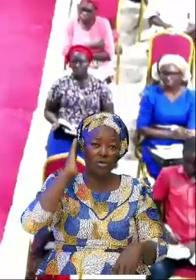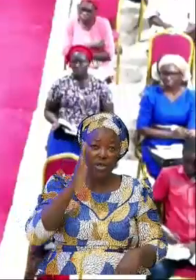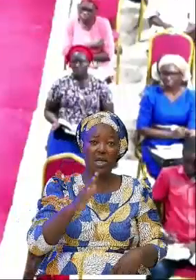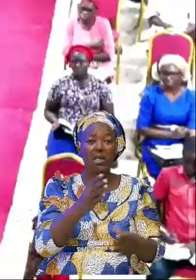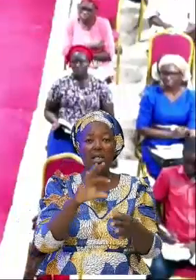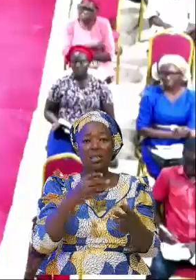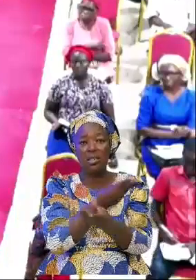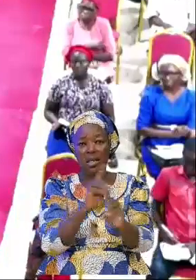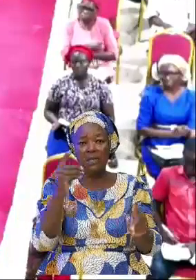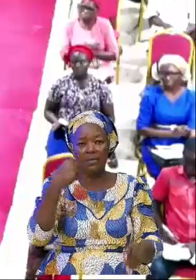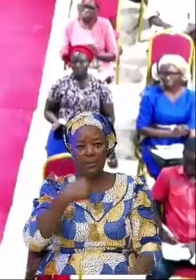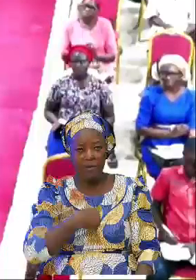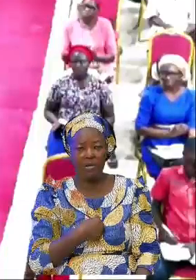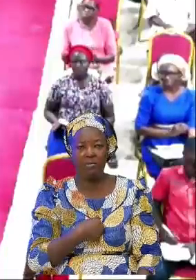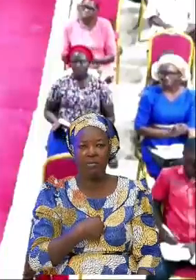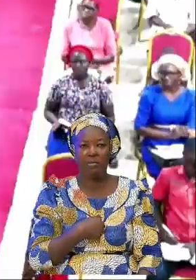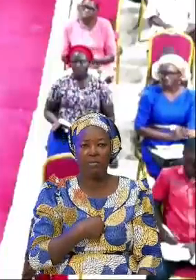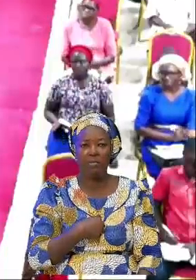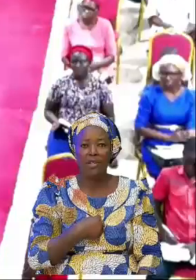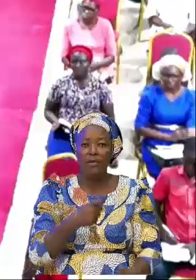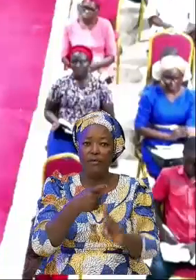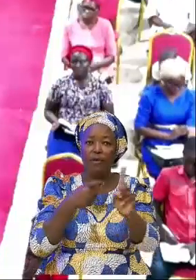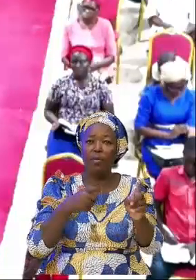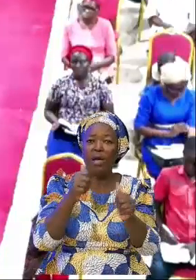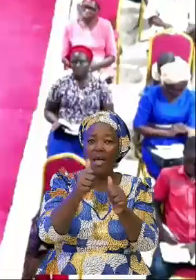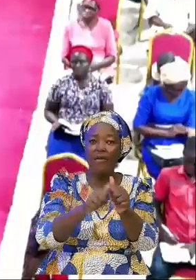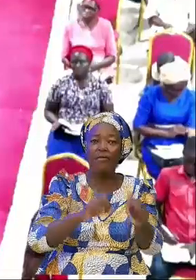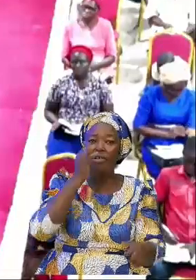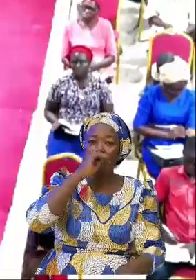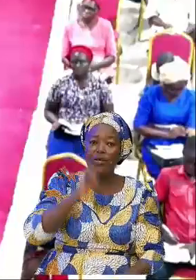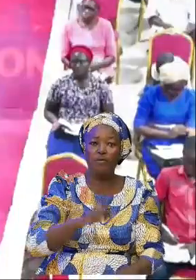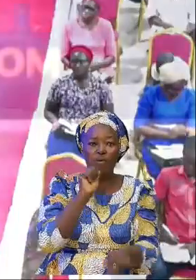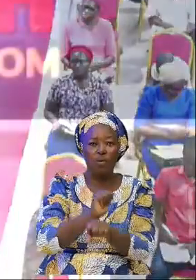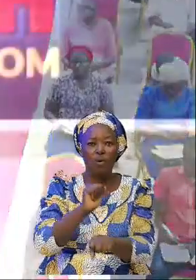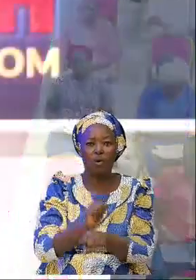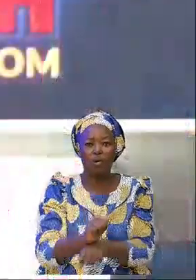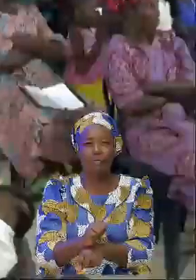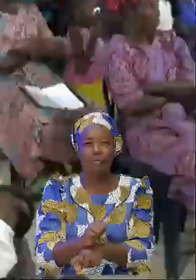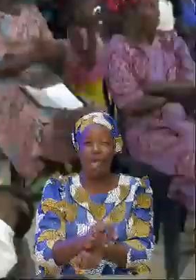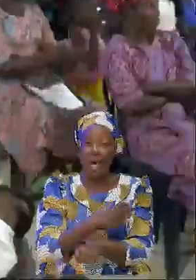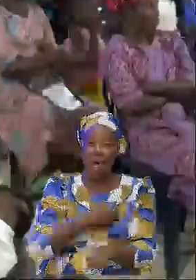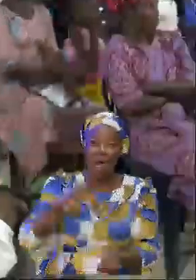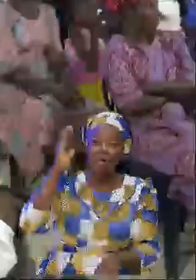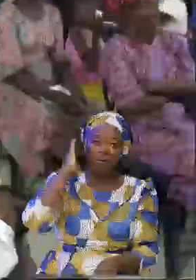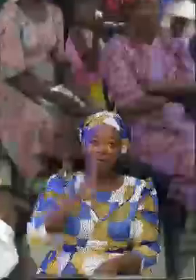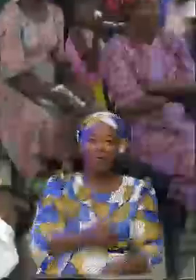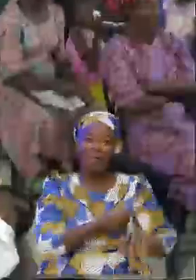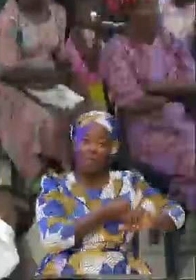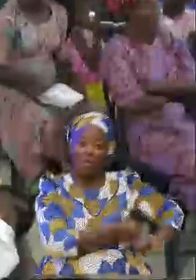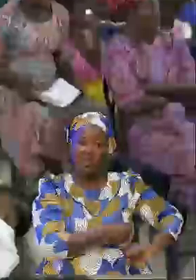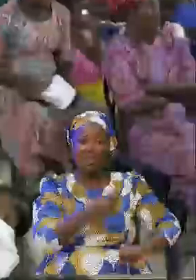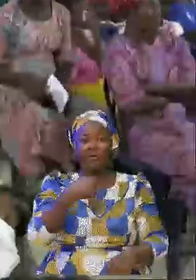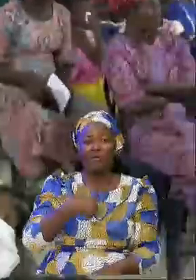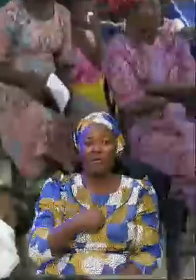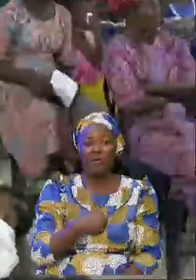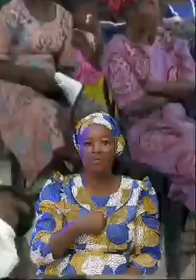And the Lord shall deliver me. from every evil